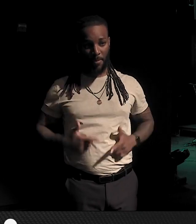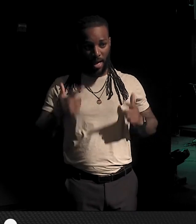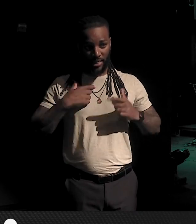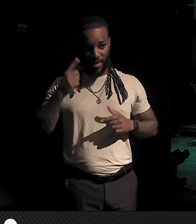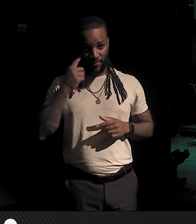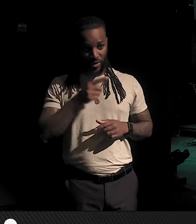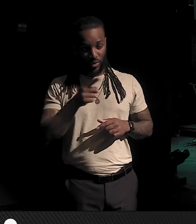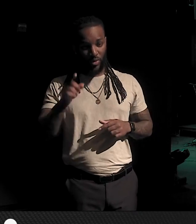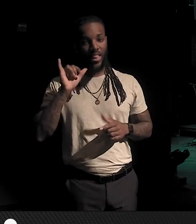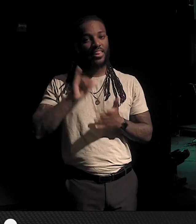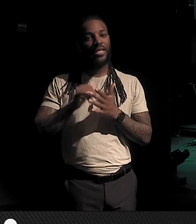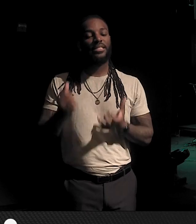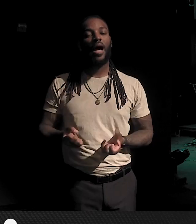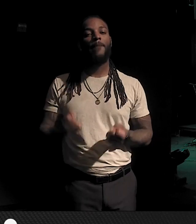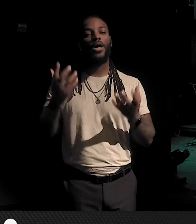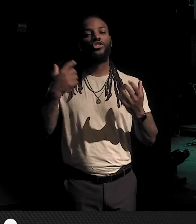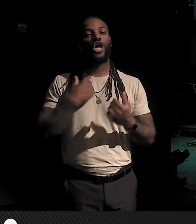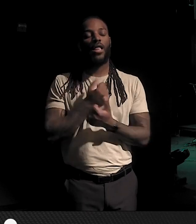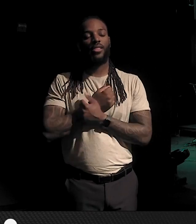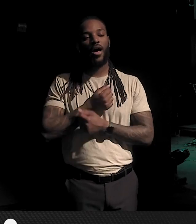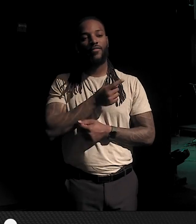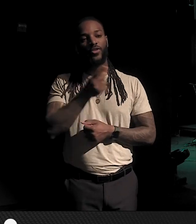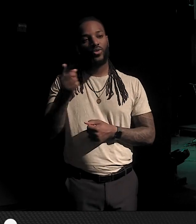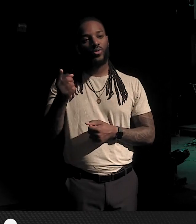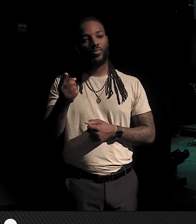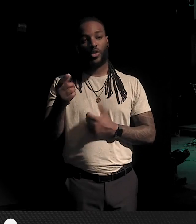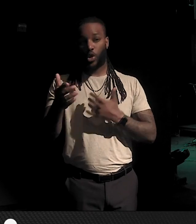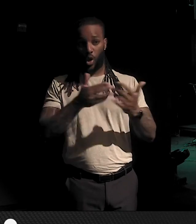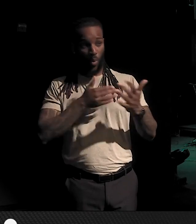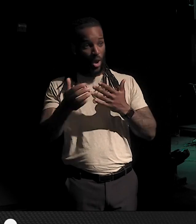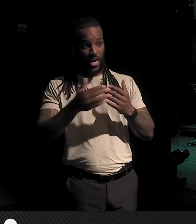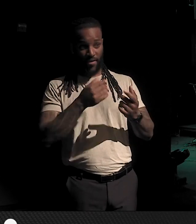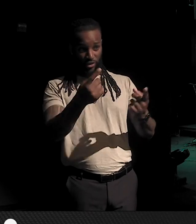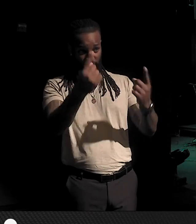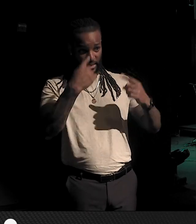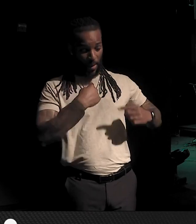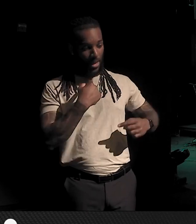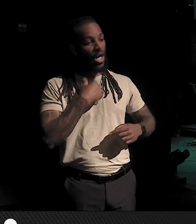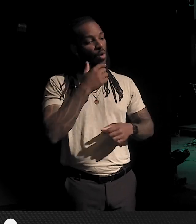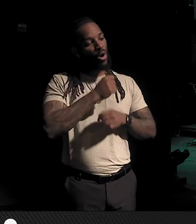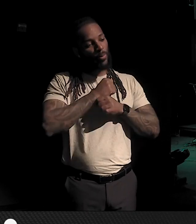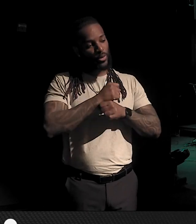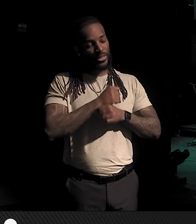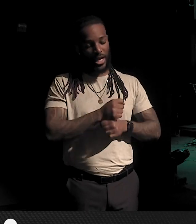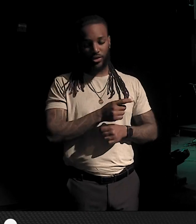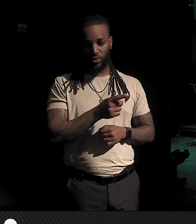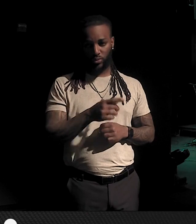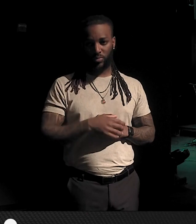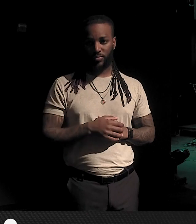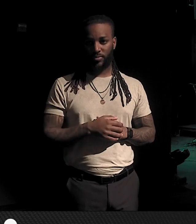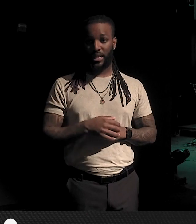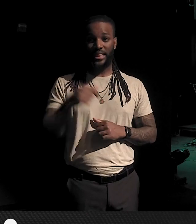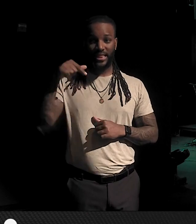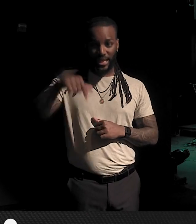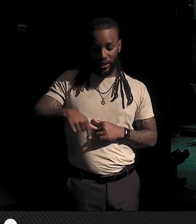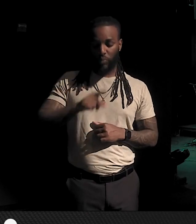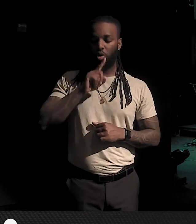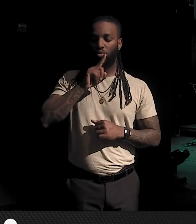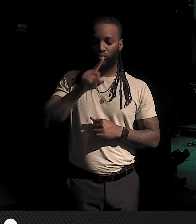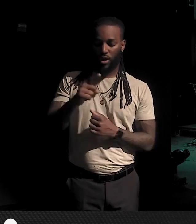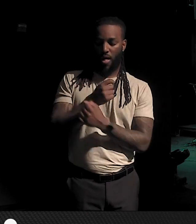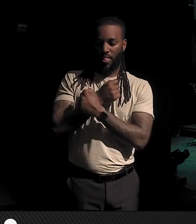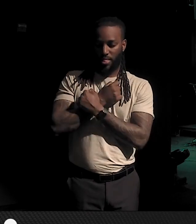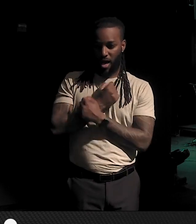you. I'll stand in front of that which is coming for you. This is what real love